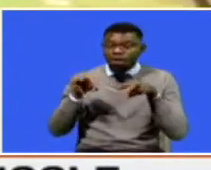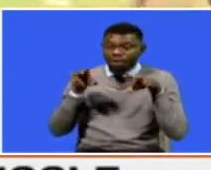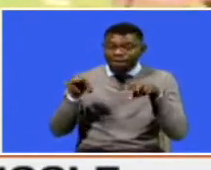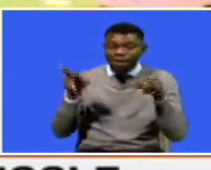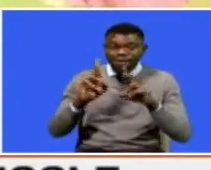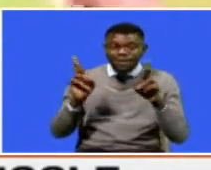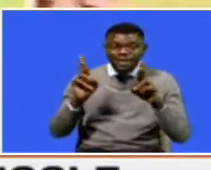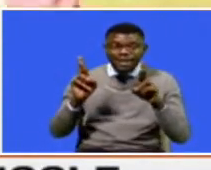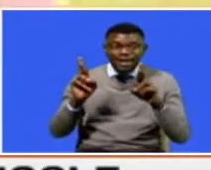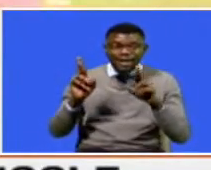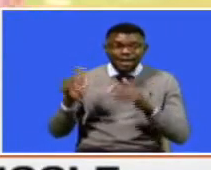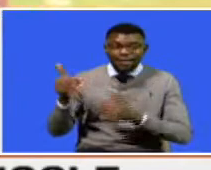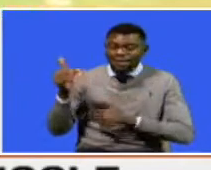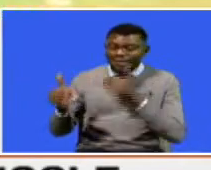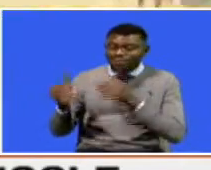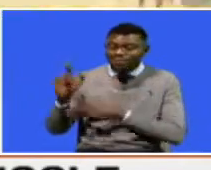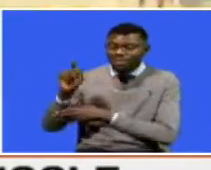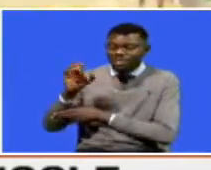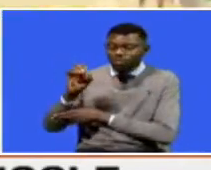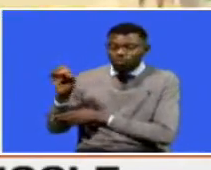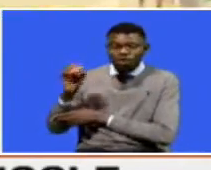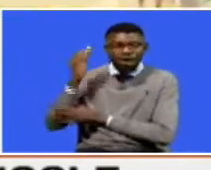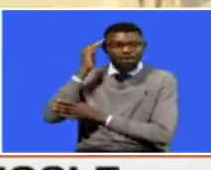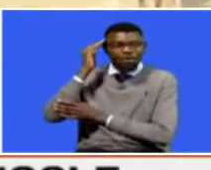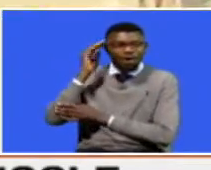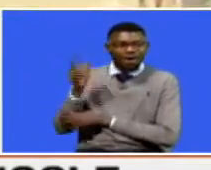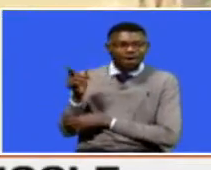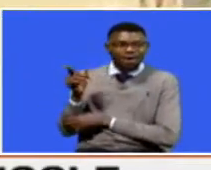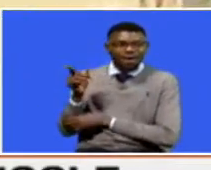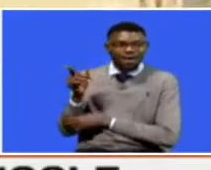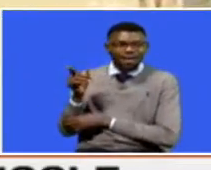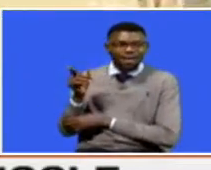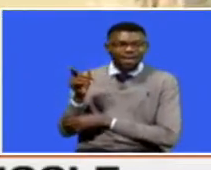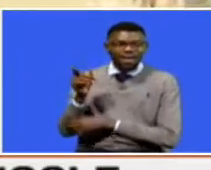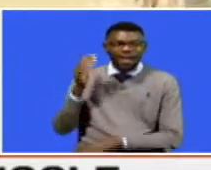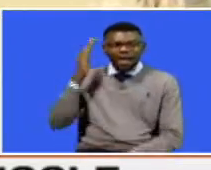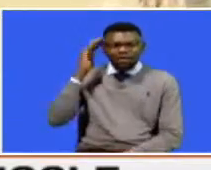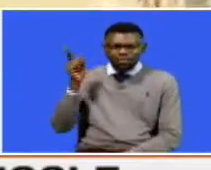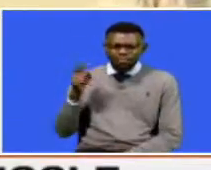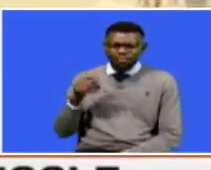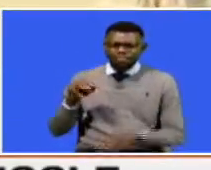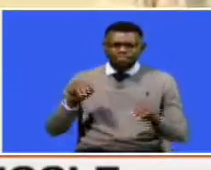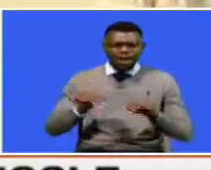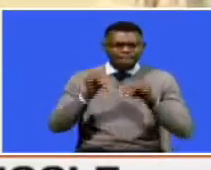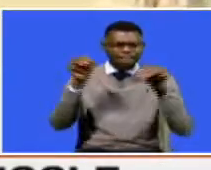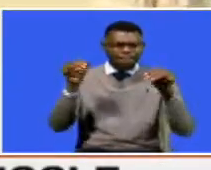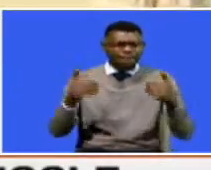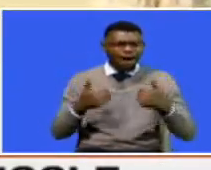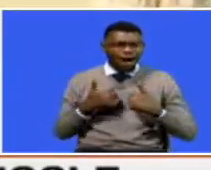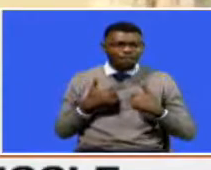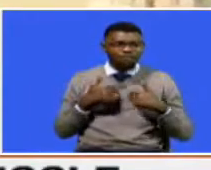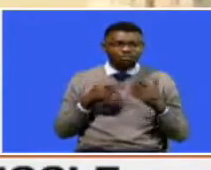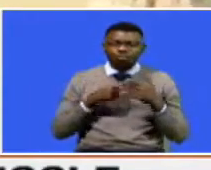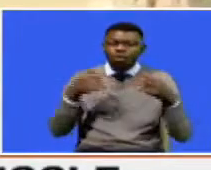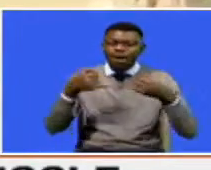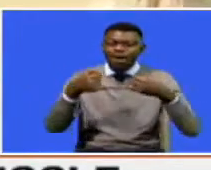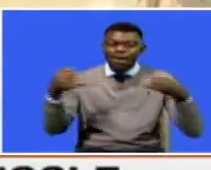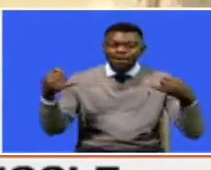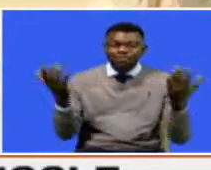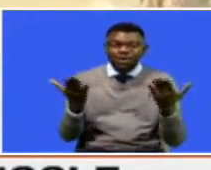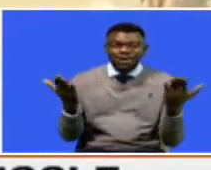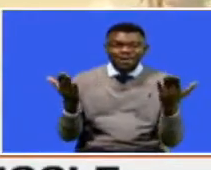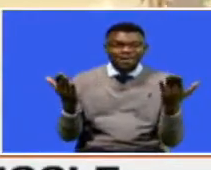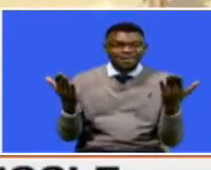ni jirani tunaangalia vile inakuja. Niko na map ambayo inaonyesha ile line ya LR number kwa